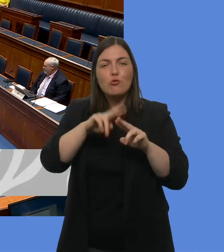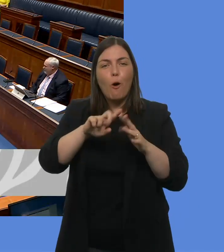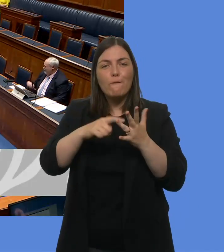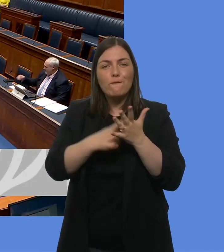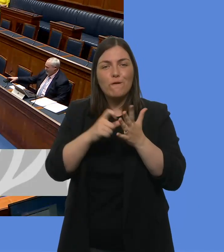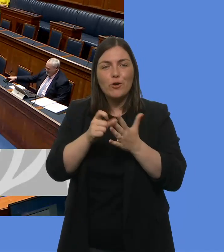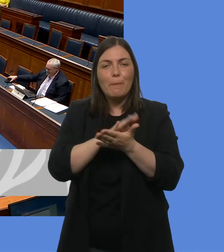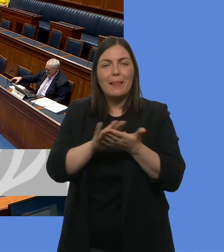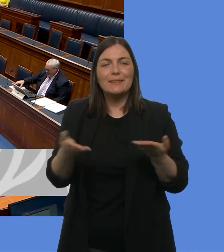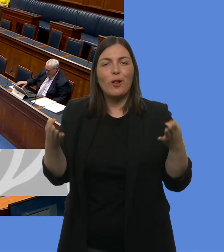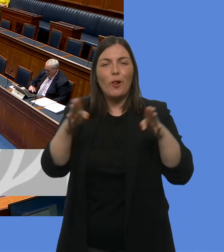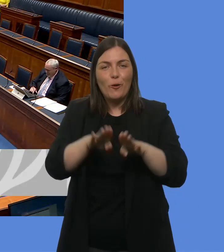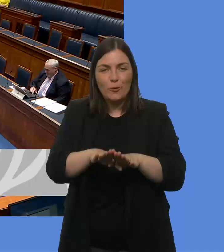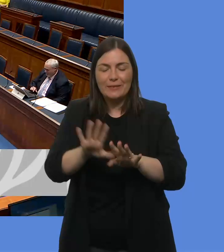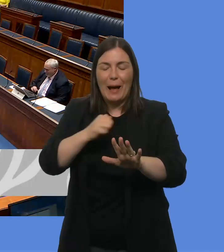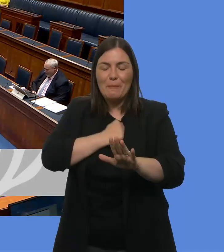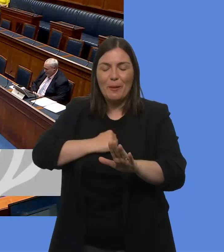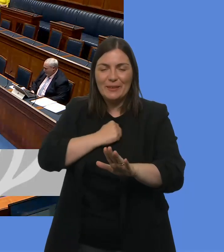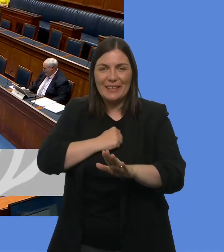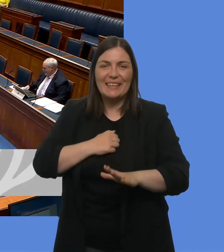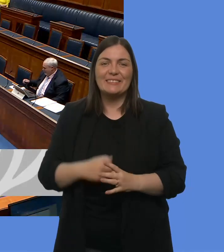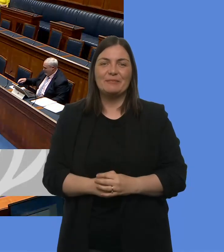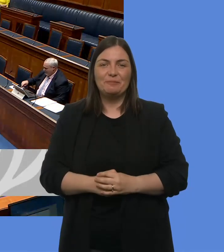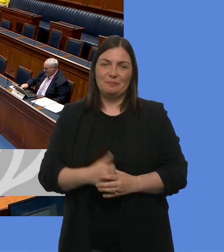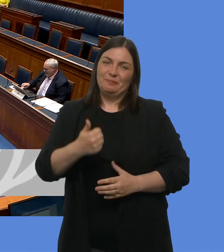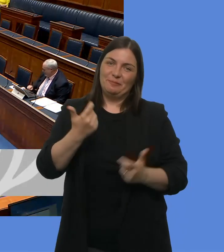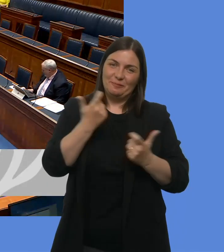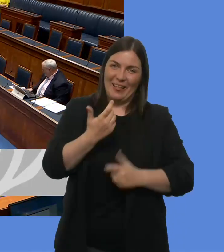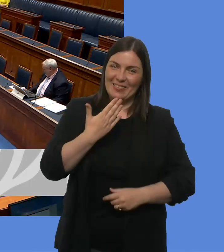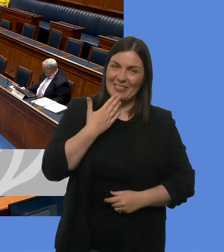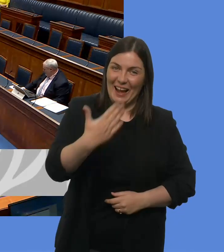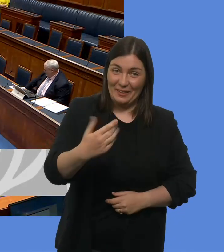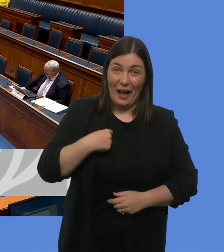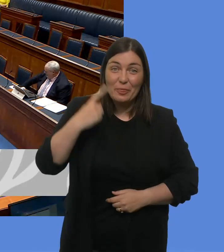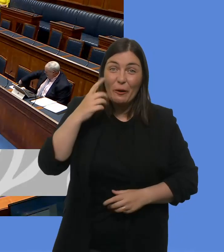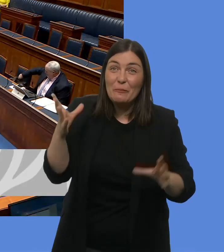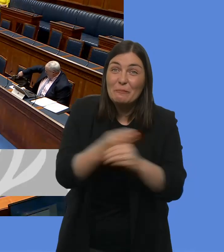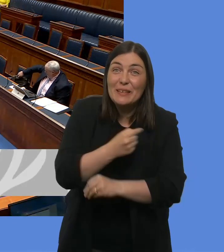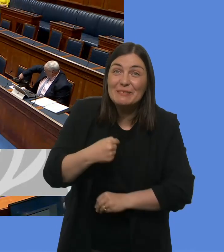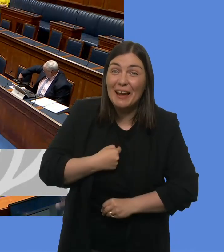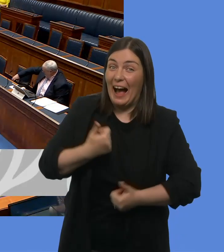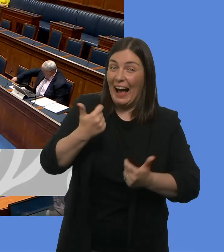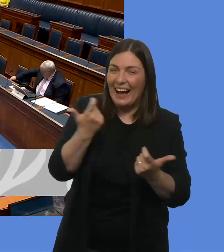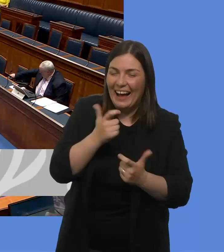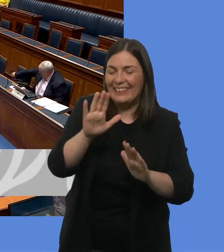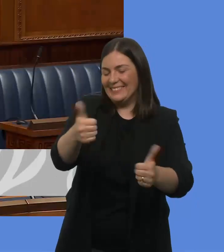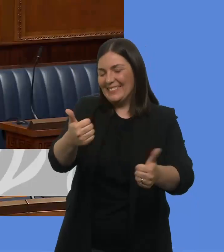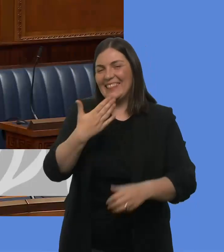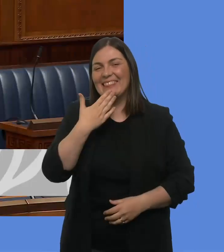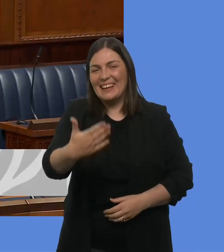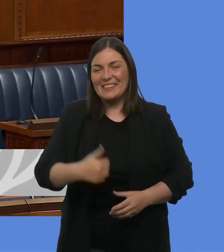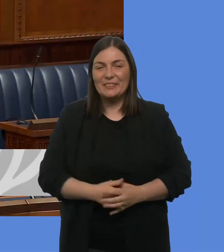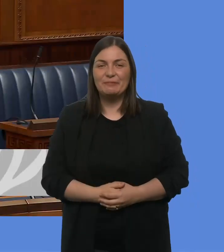Very much, Mr Deputy Speaker. I thought I was getting off lightly, but thank you. Mr Deputy Speaker, can I, at the